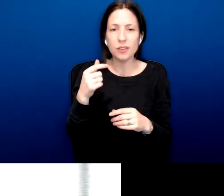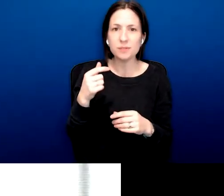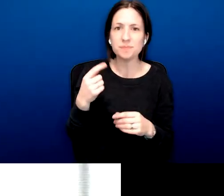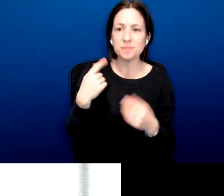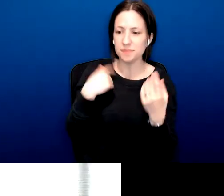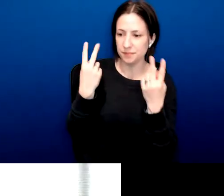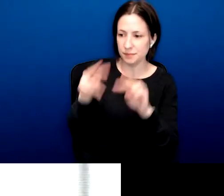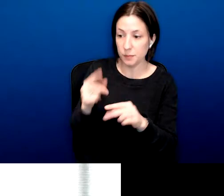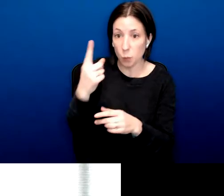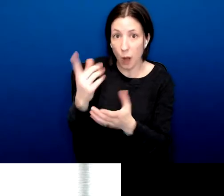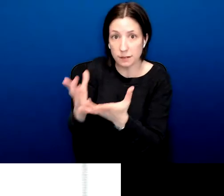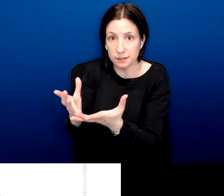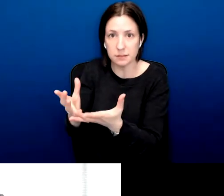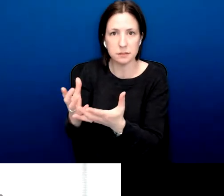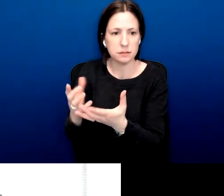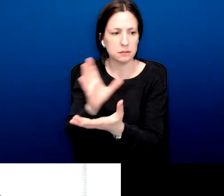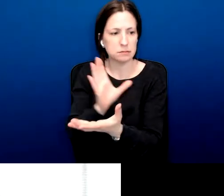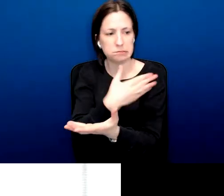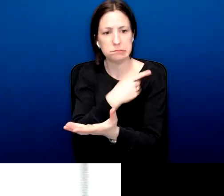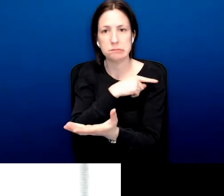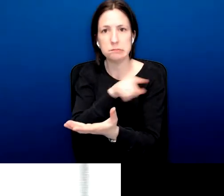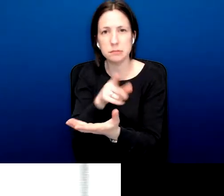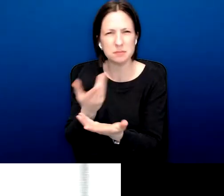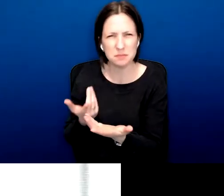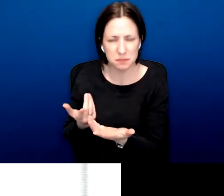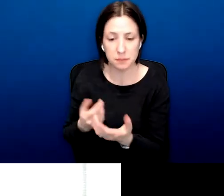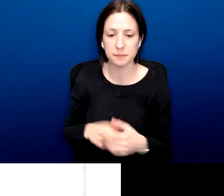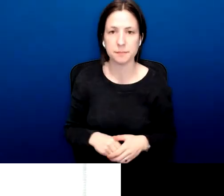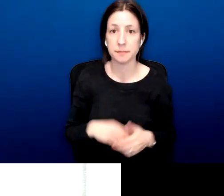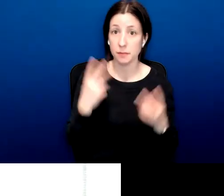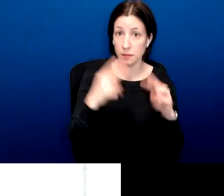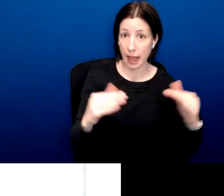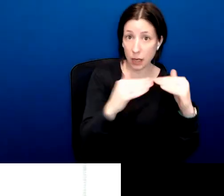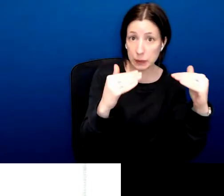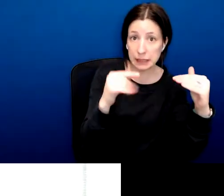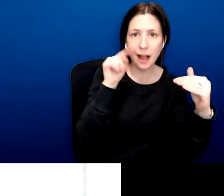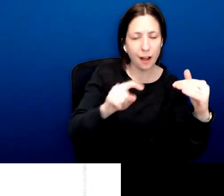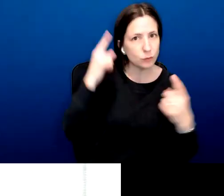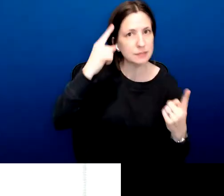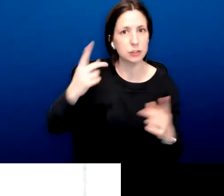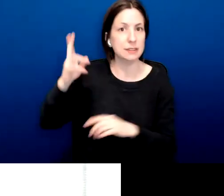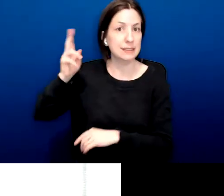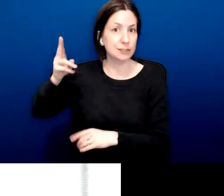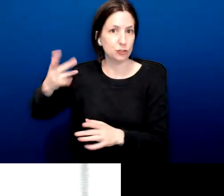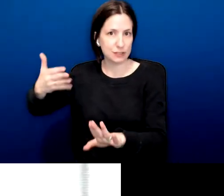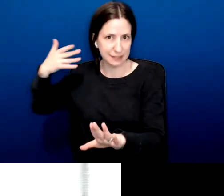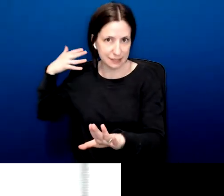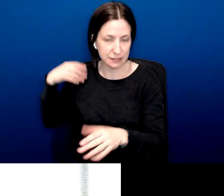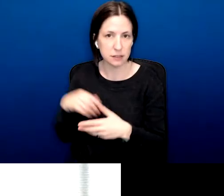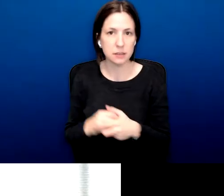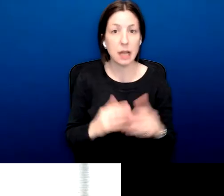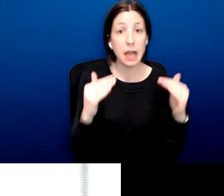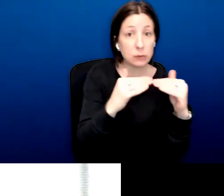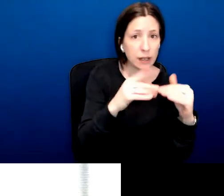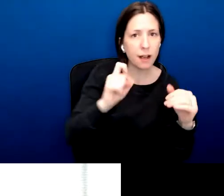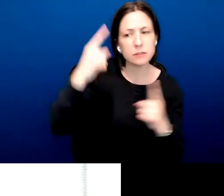you can't look at one thing without looking at the other. You can't look at equity without looking at history. You can't look at equity without looking at context. You can't look